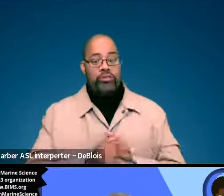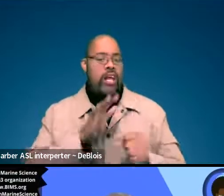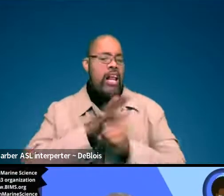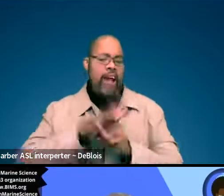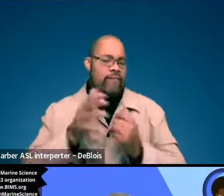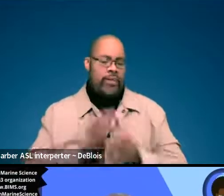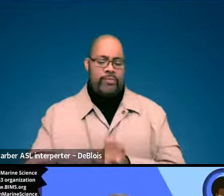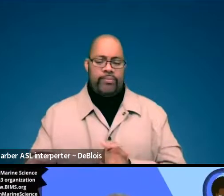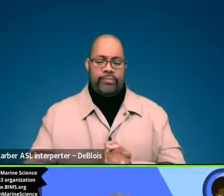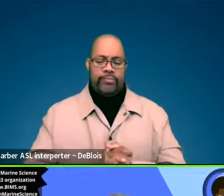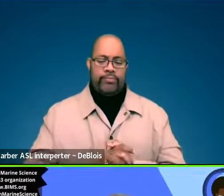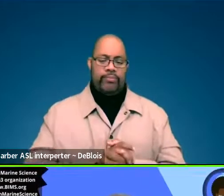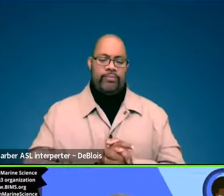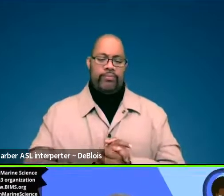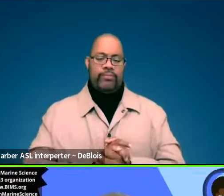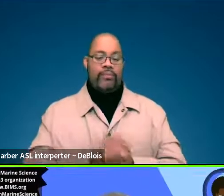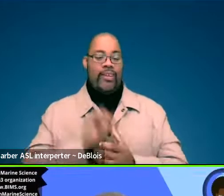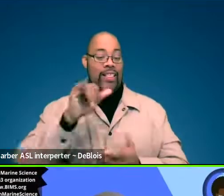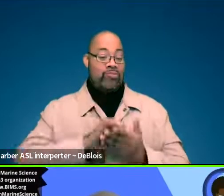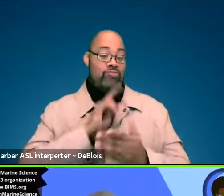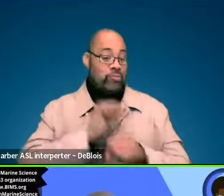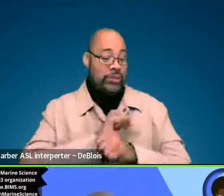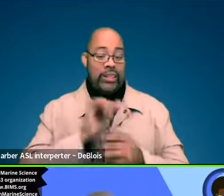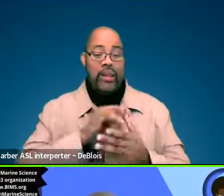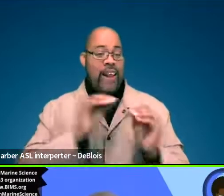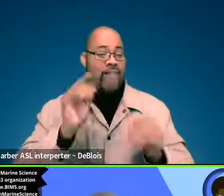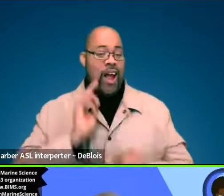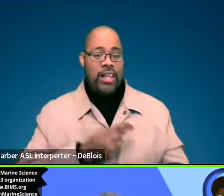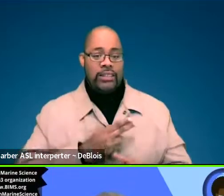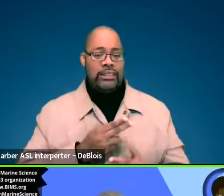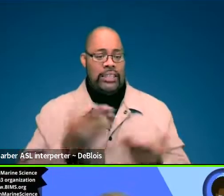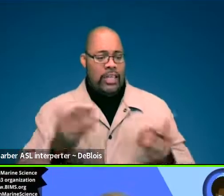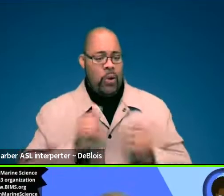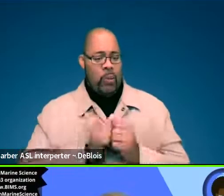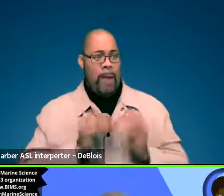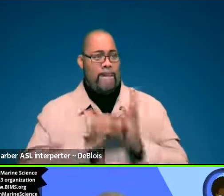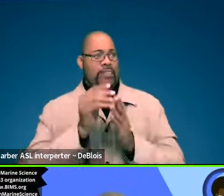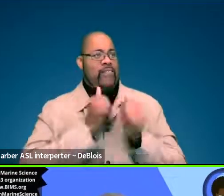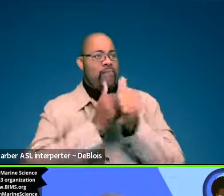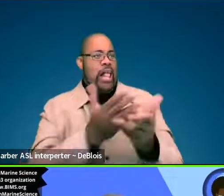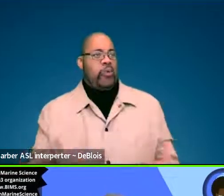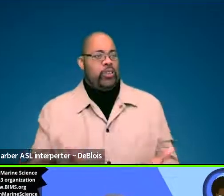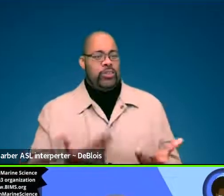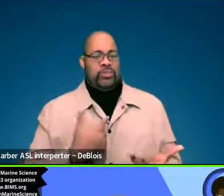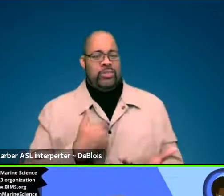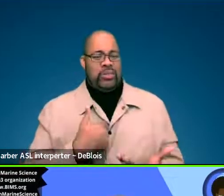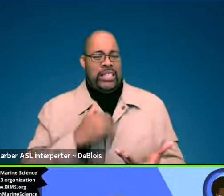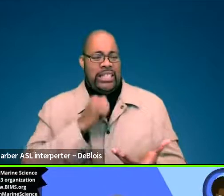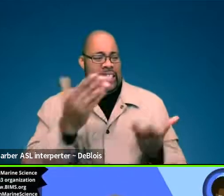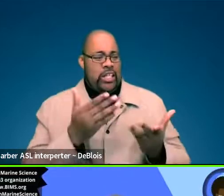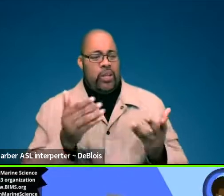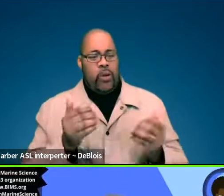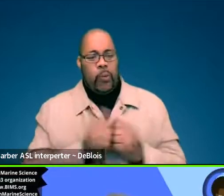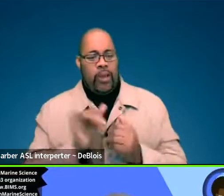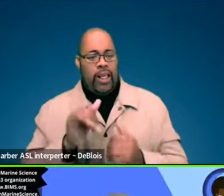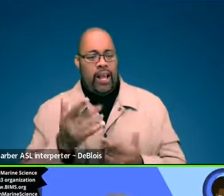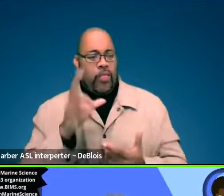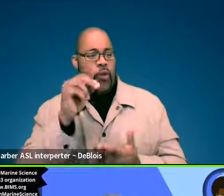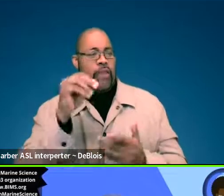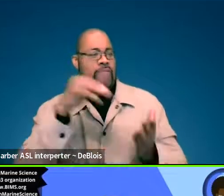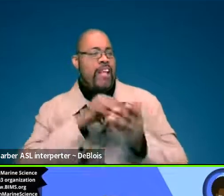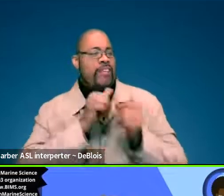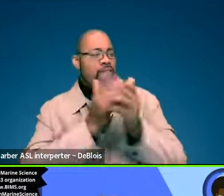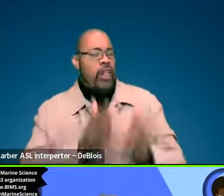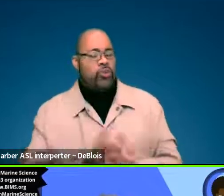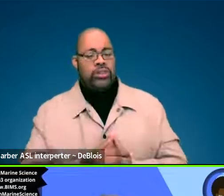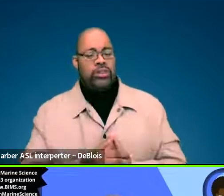enough. Yeah, that's real. Cause like none of us are sitting here with millions of followers. Nobody's even sitting here with like 30,000